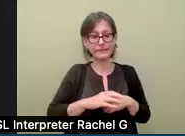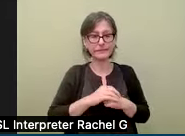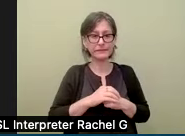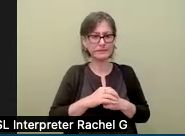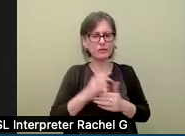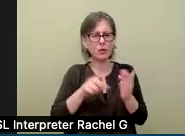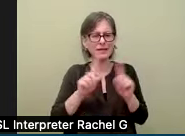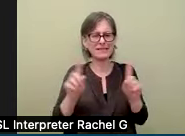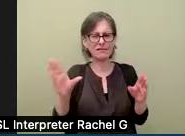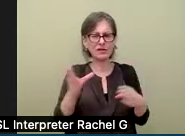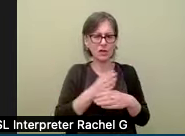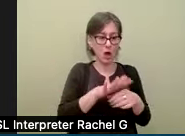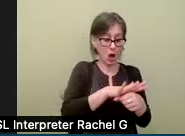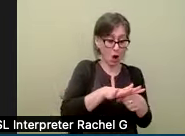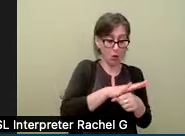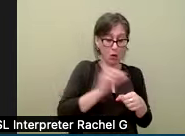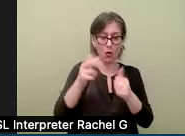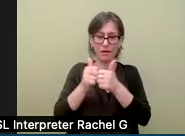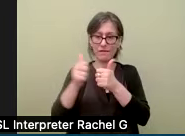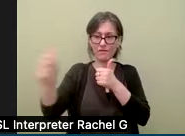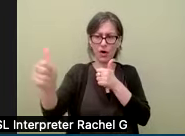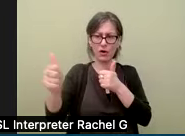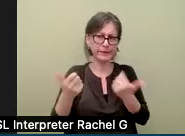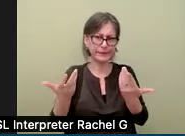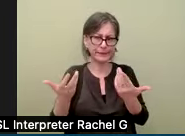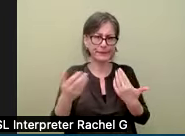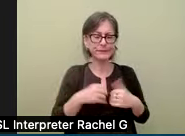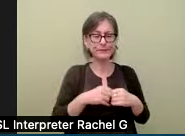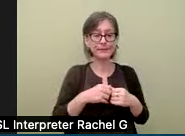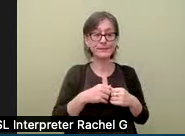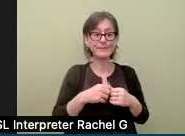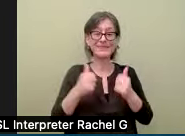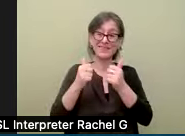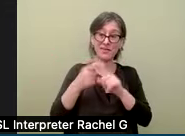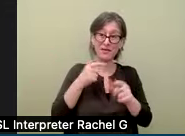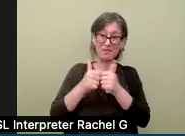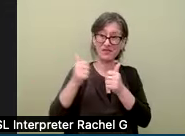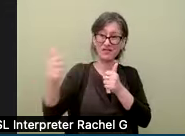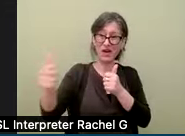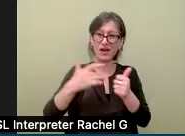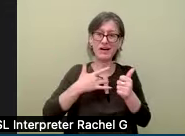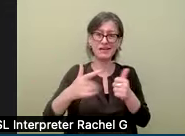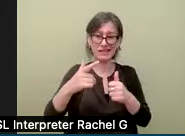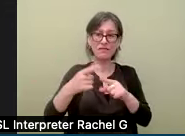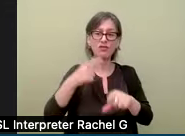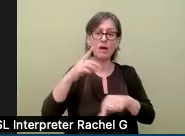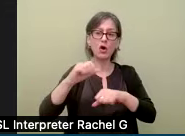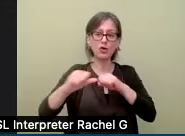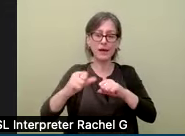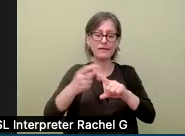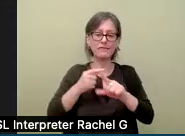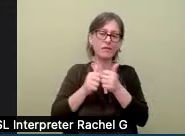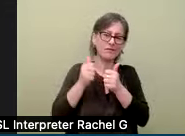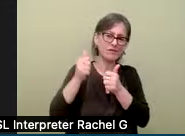difference between a local and a distant source tsunami? A distant source tsunami is generated by an earthquake from a